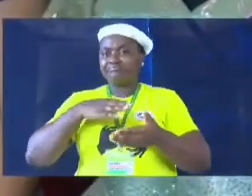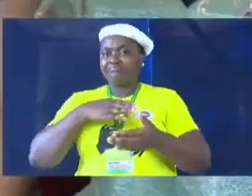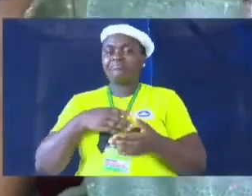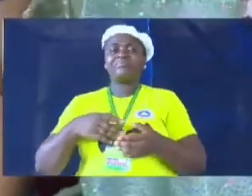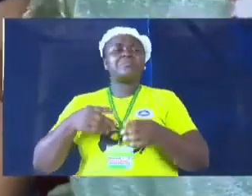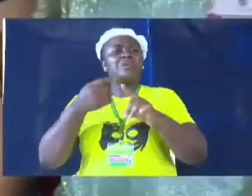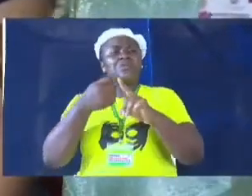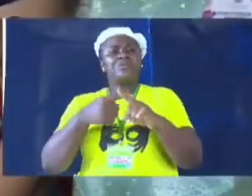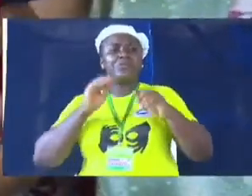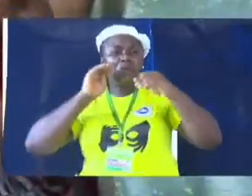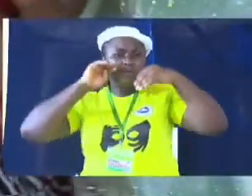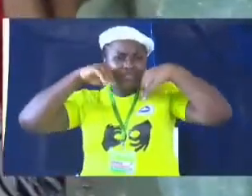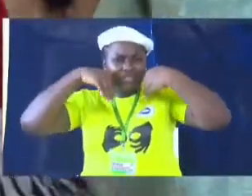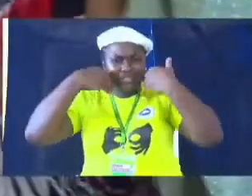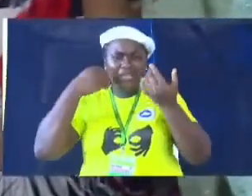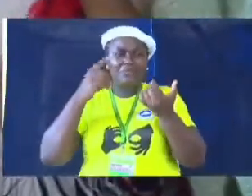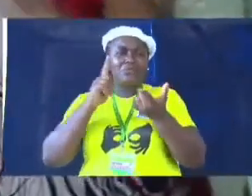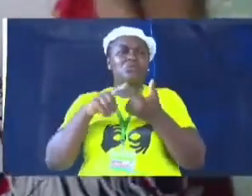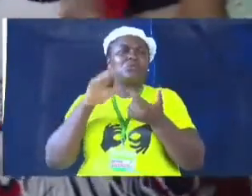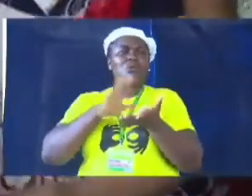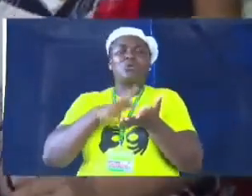from shame to glory.